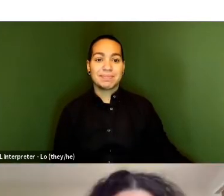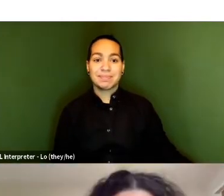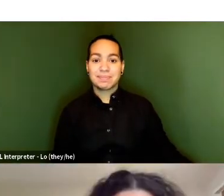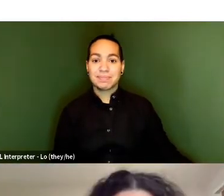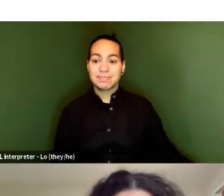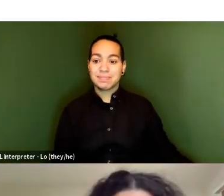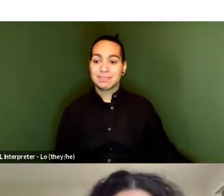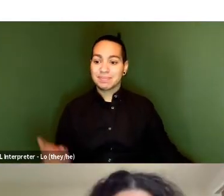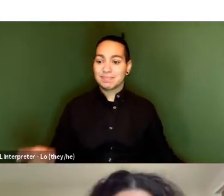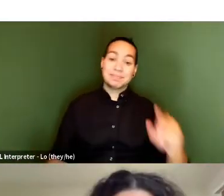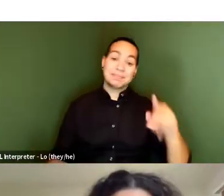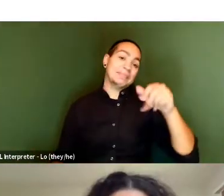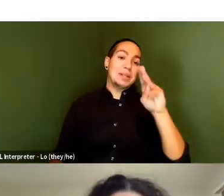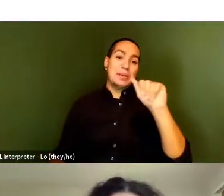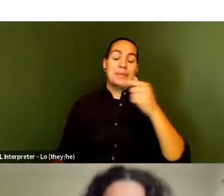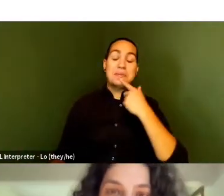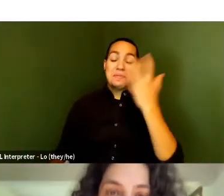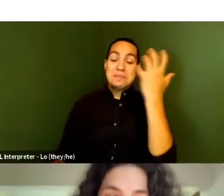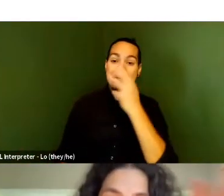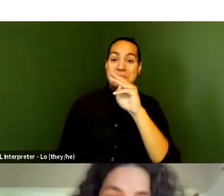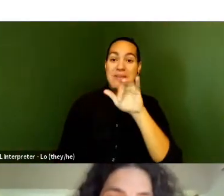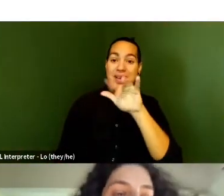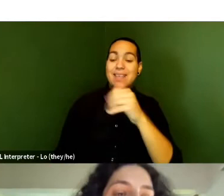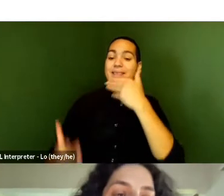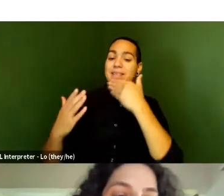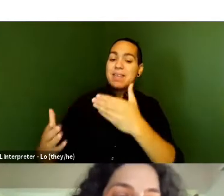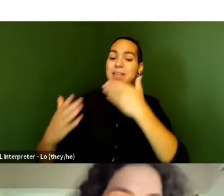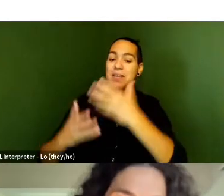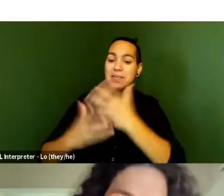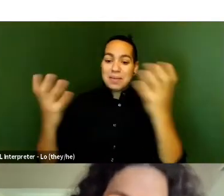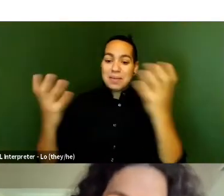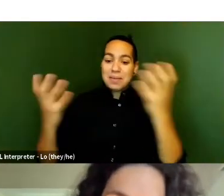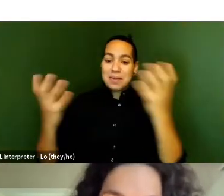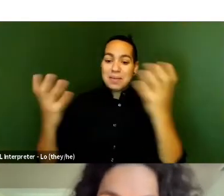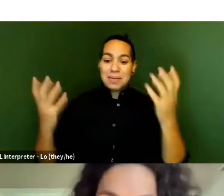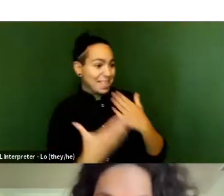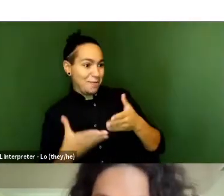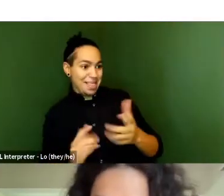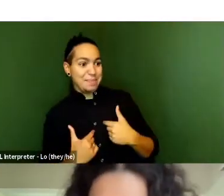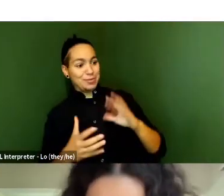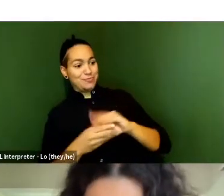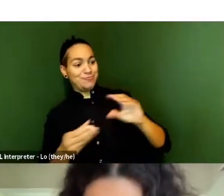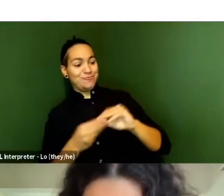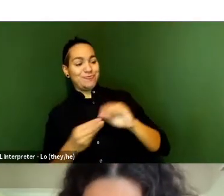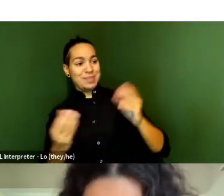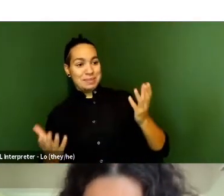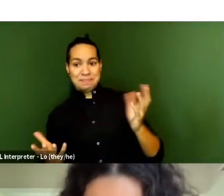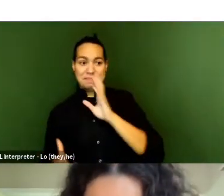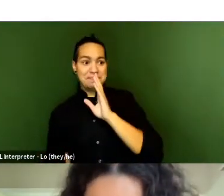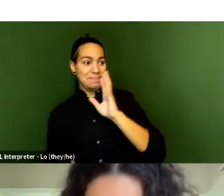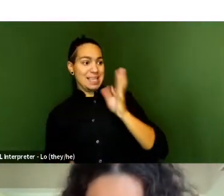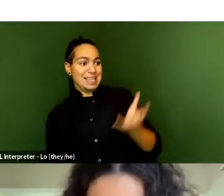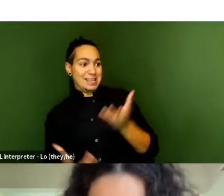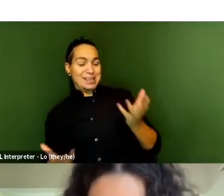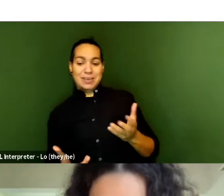Wow, Maya, thank you. Thank you so much. Thank you for allowing me to be here. Just